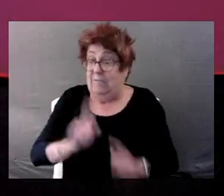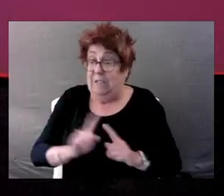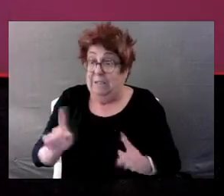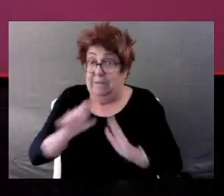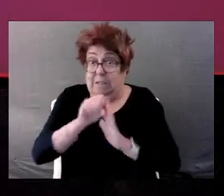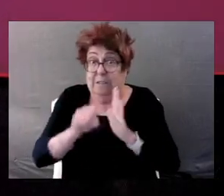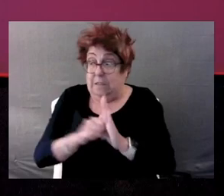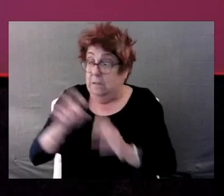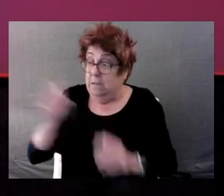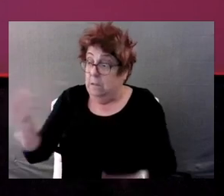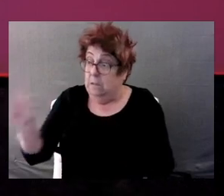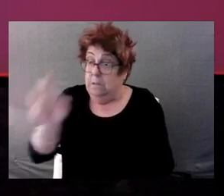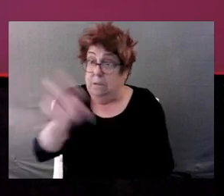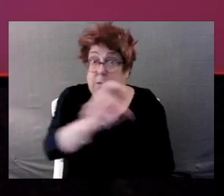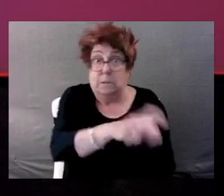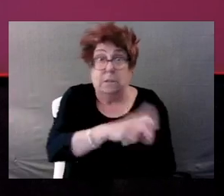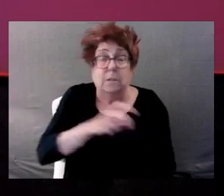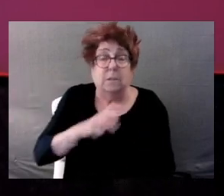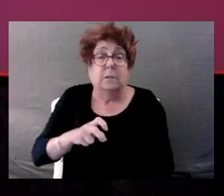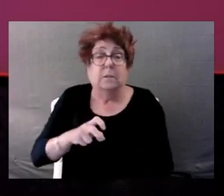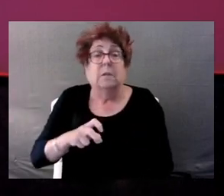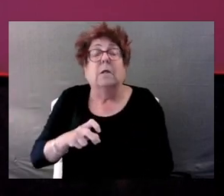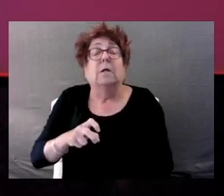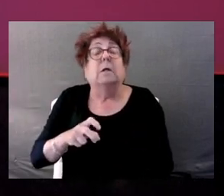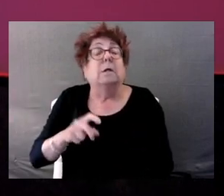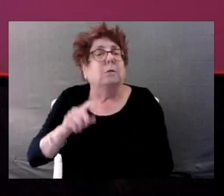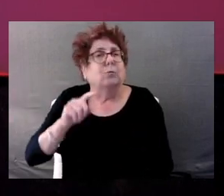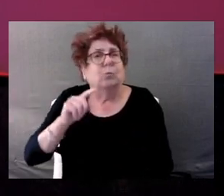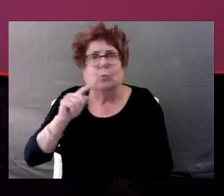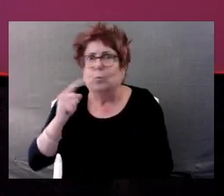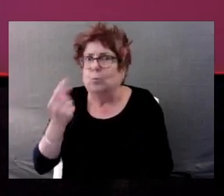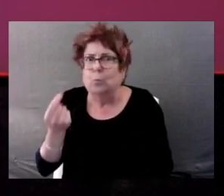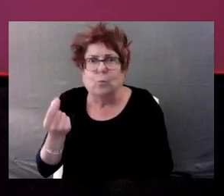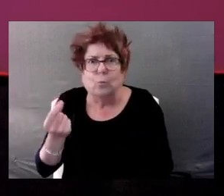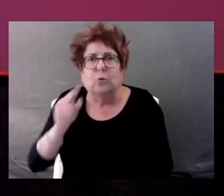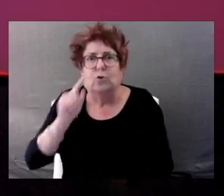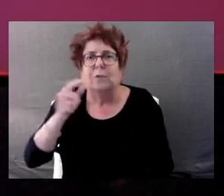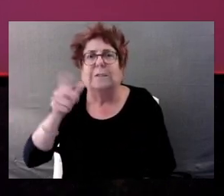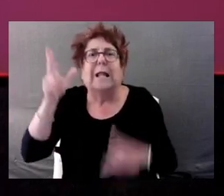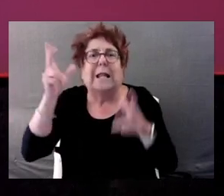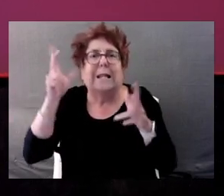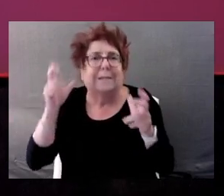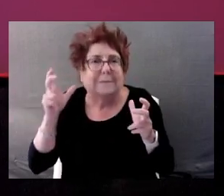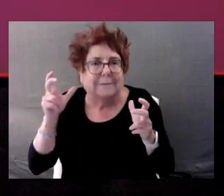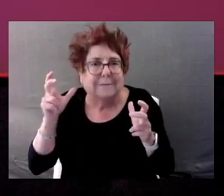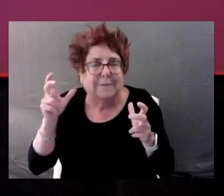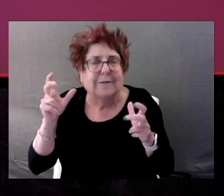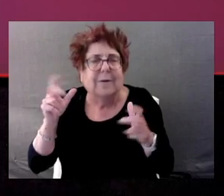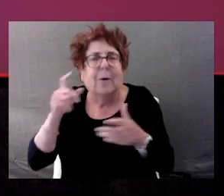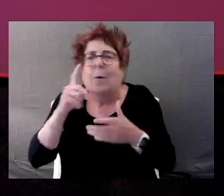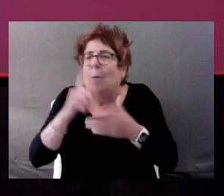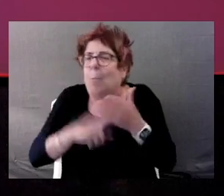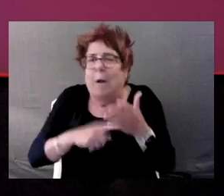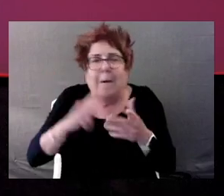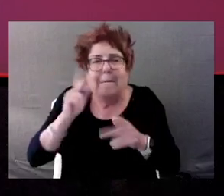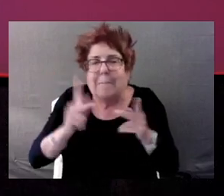listen. We were listening to see what people wanted, because if we were going to be effective at building an